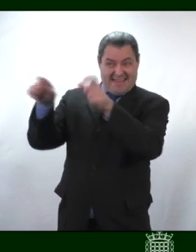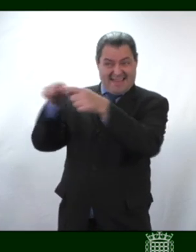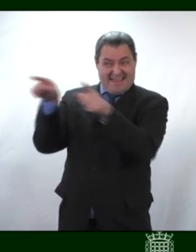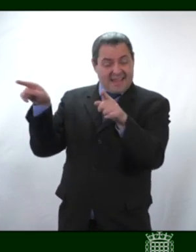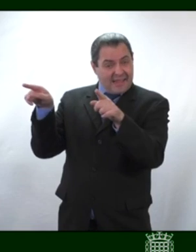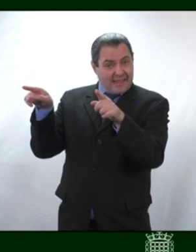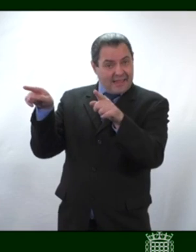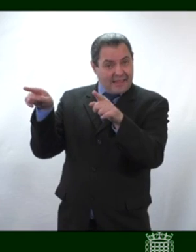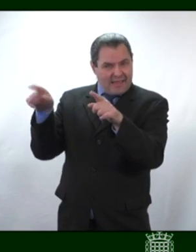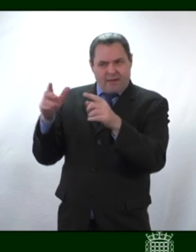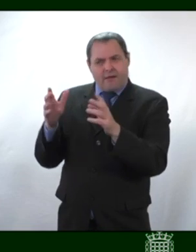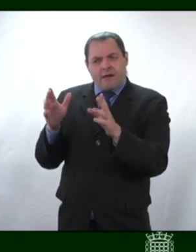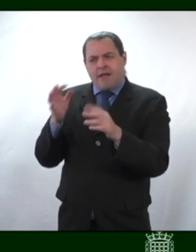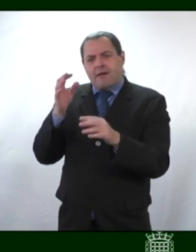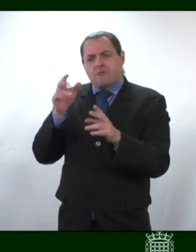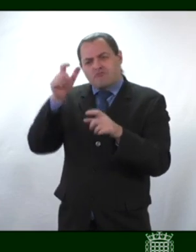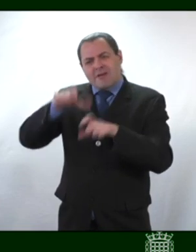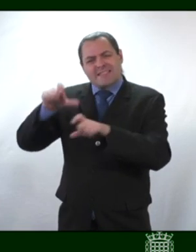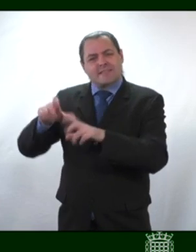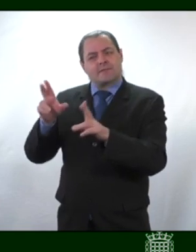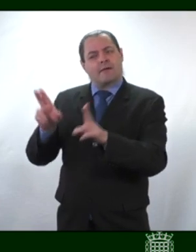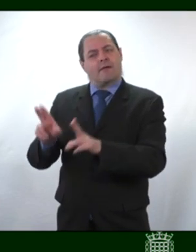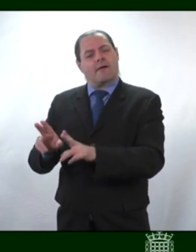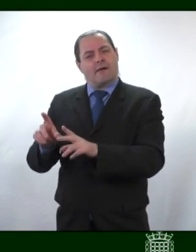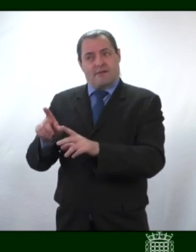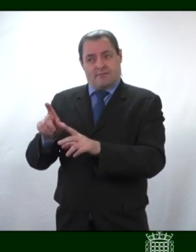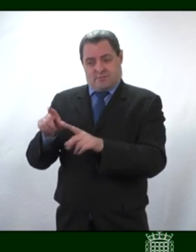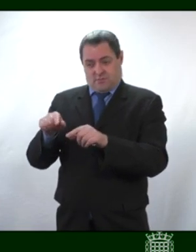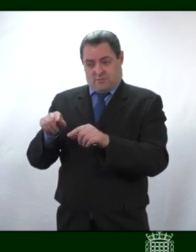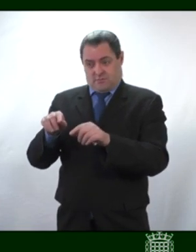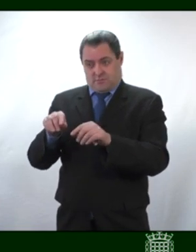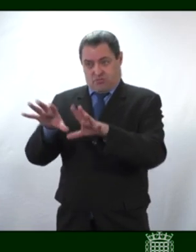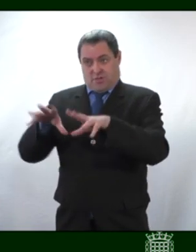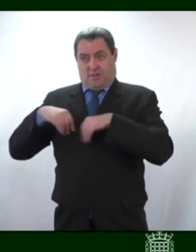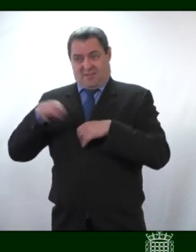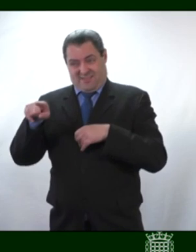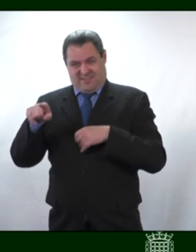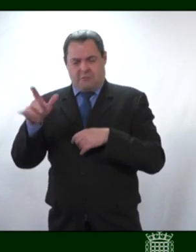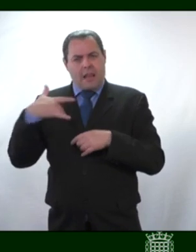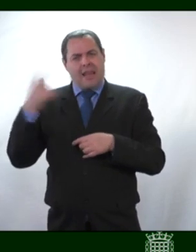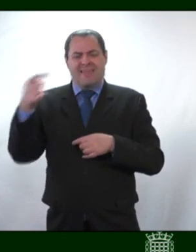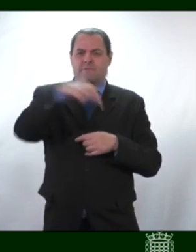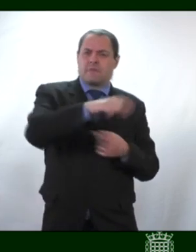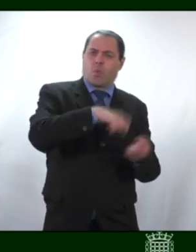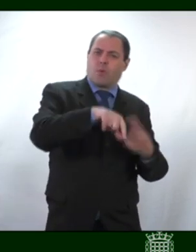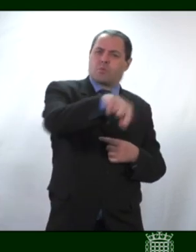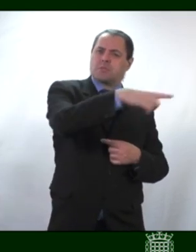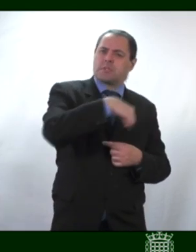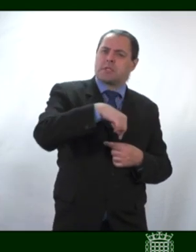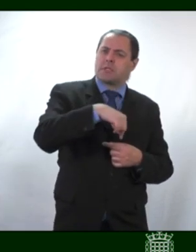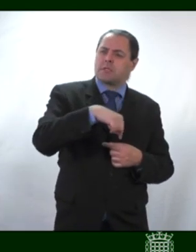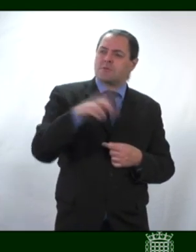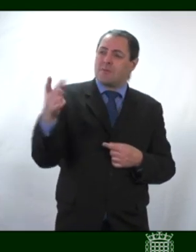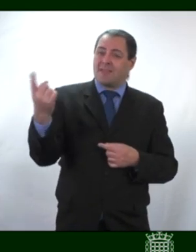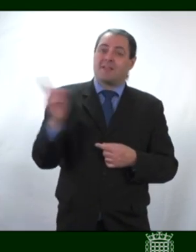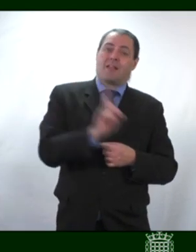in the community. And so it is almost impossible to stop any infection getting into all care homes when the level